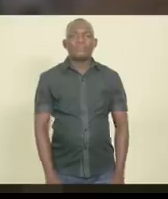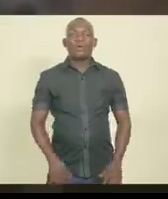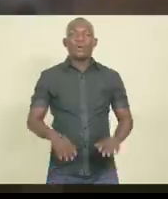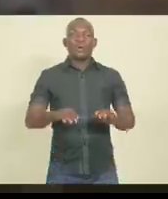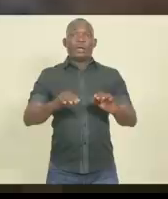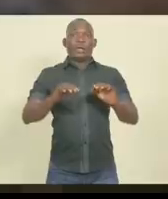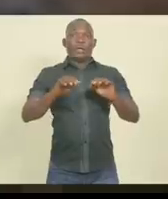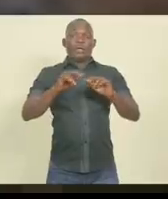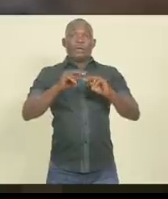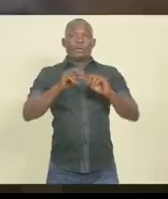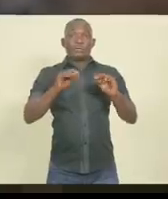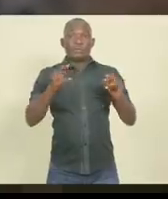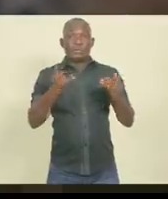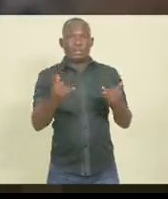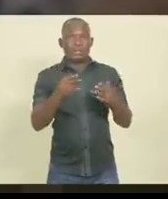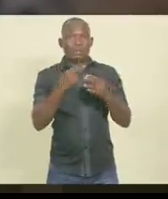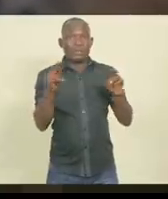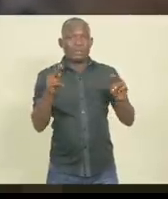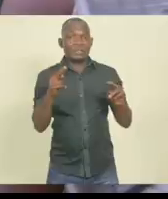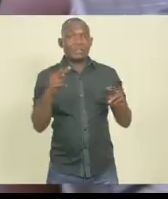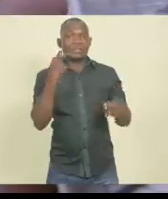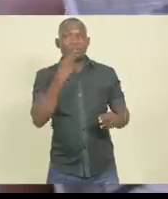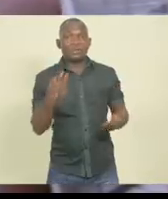So, are you ready to talk now?